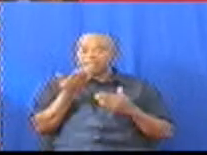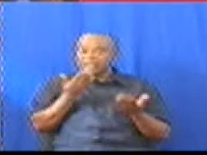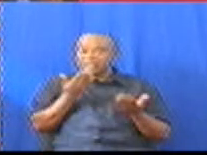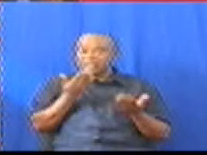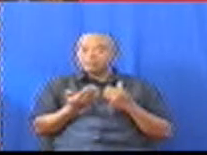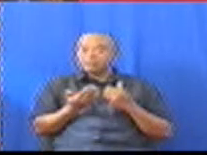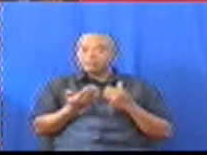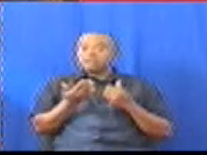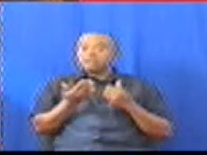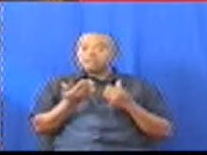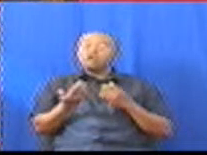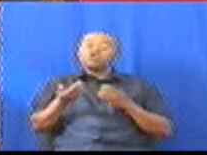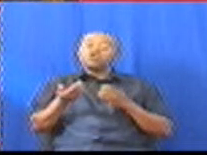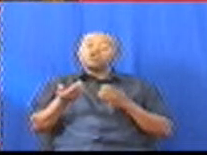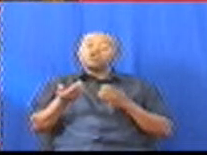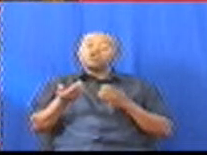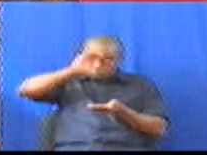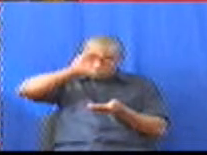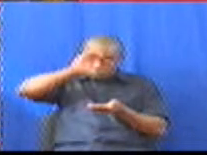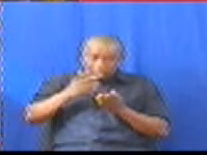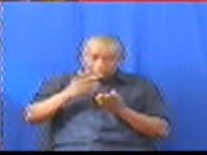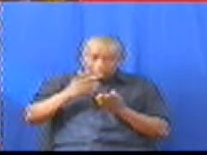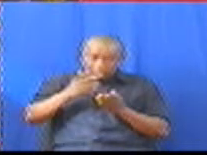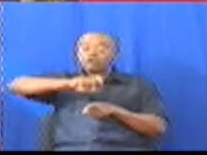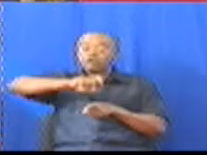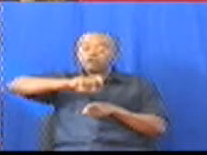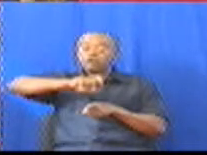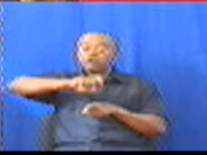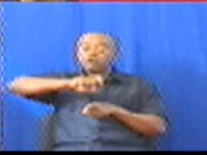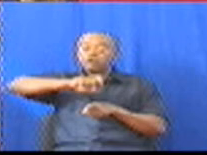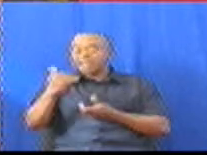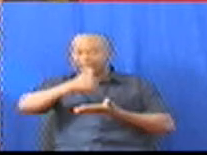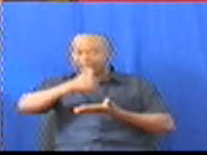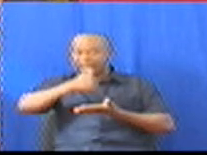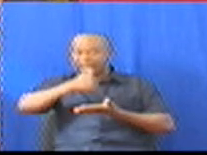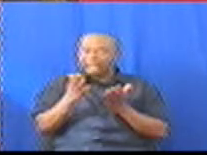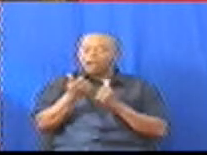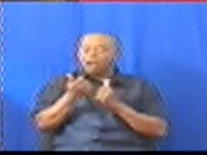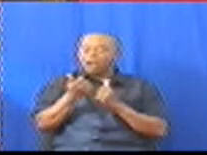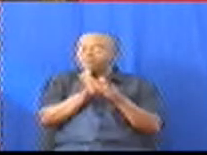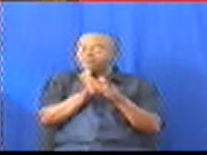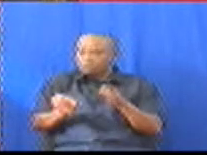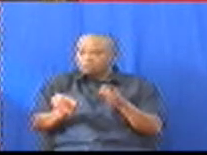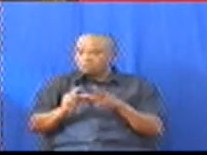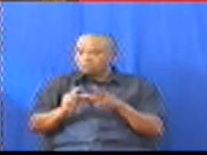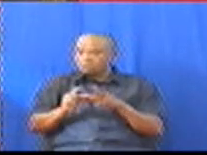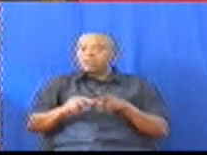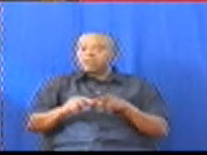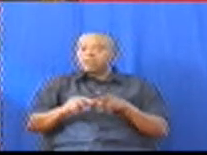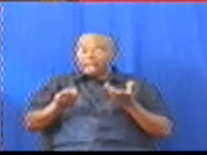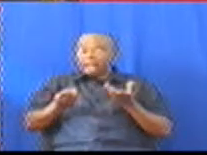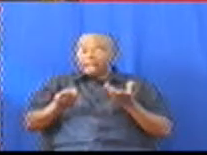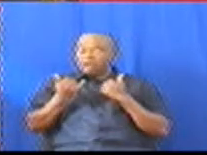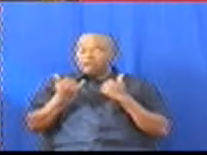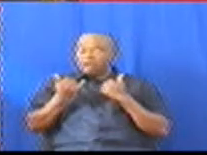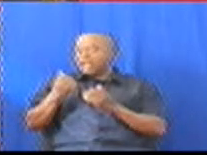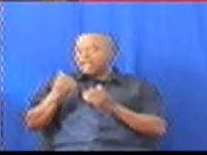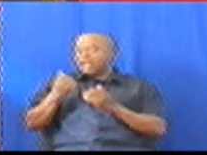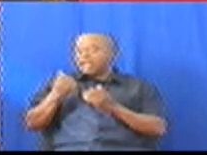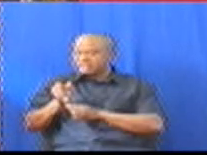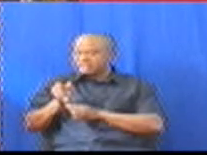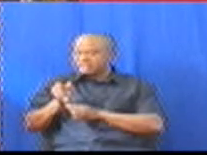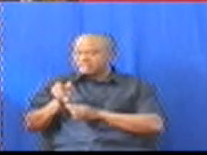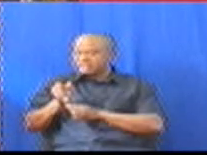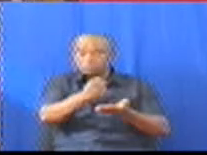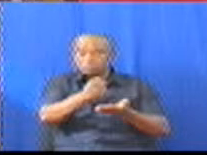or reduce the number of departments, sections and units, and B, allocate functions to such departments, sections and units of